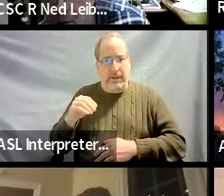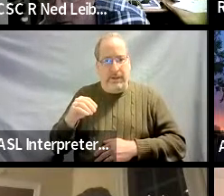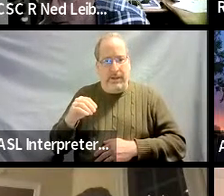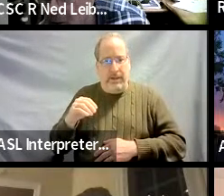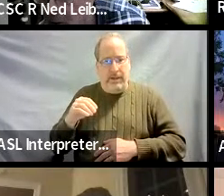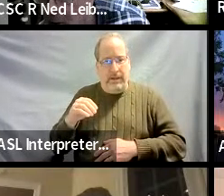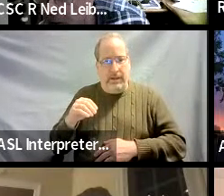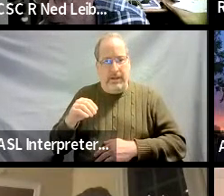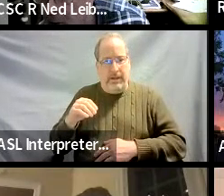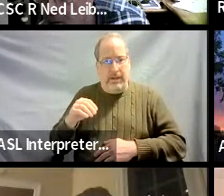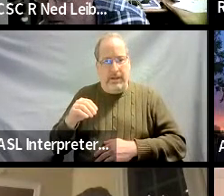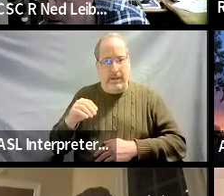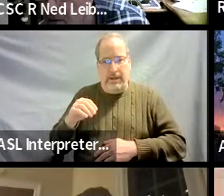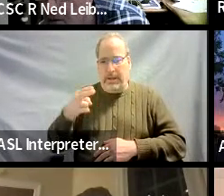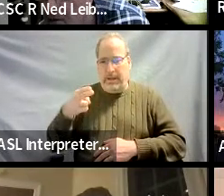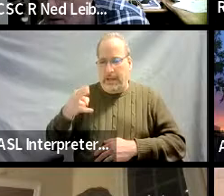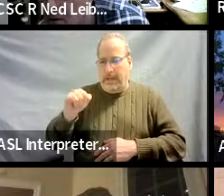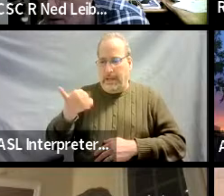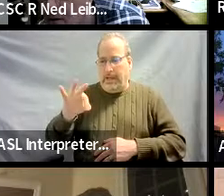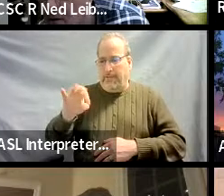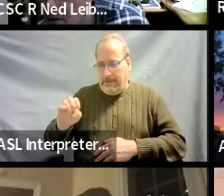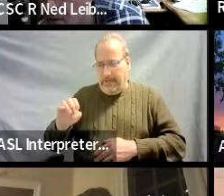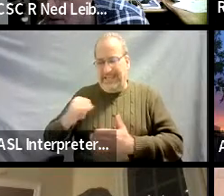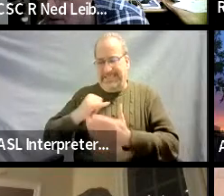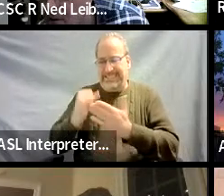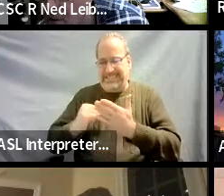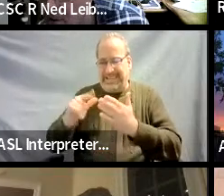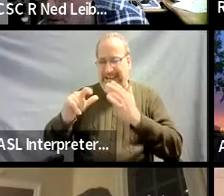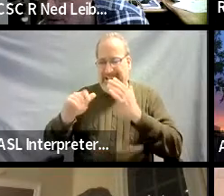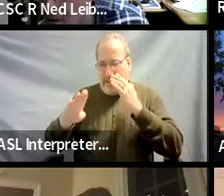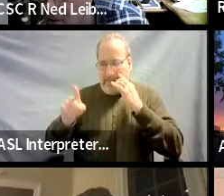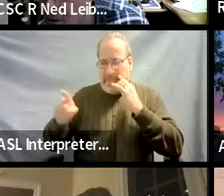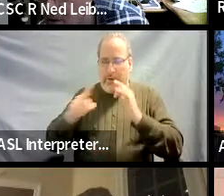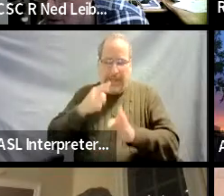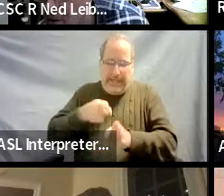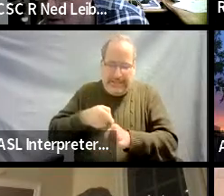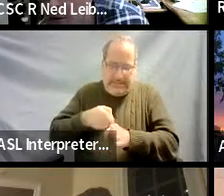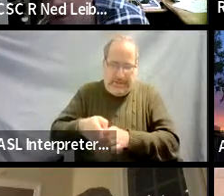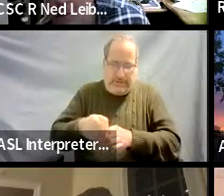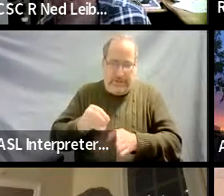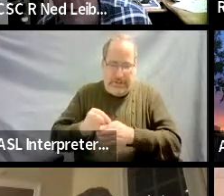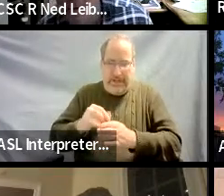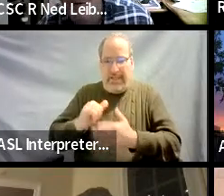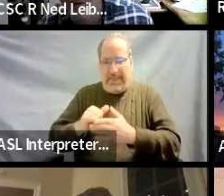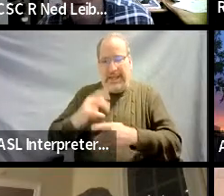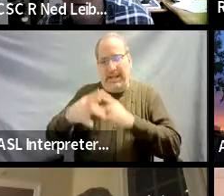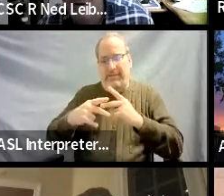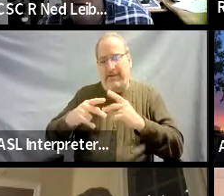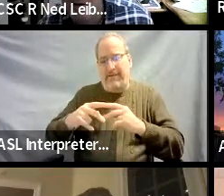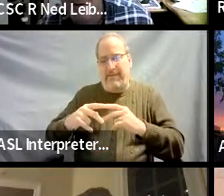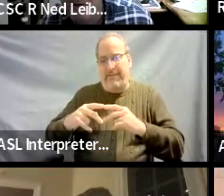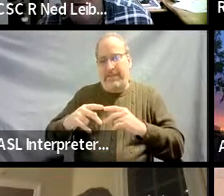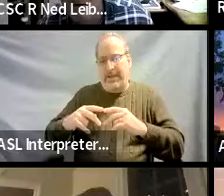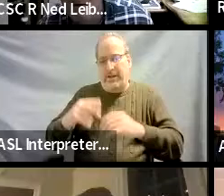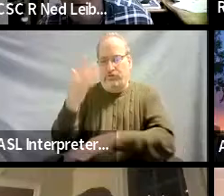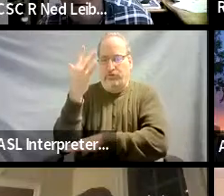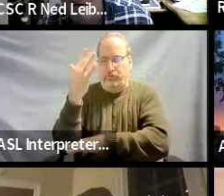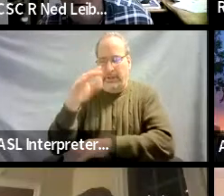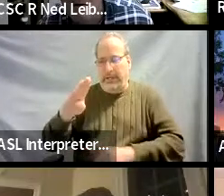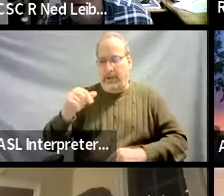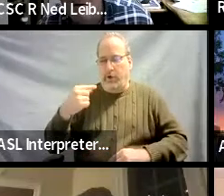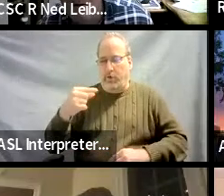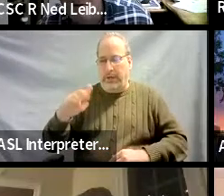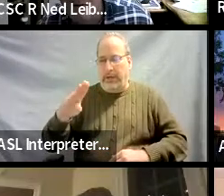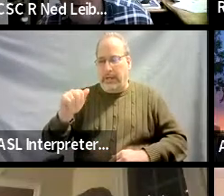Hyphae Design Labs, they specialize in these vegetative barriers and making sure they're the right